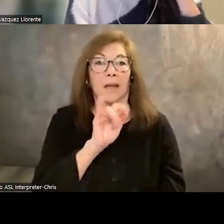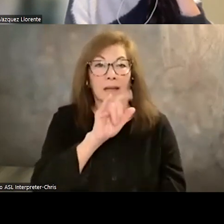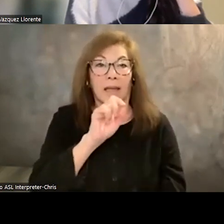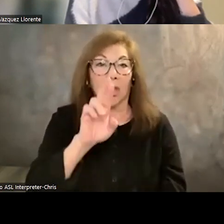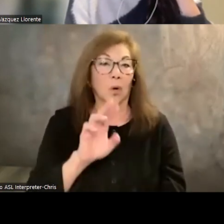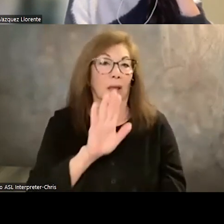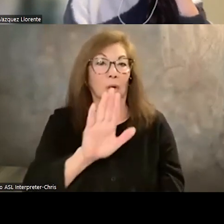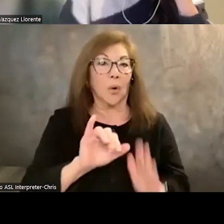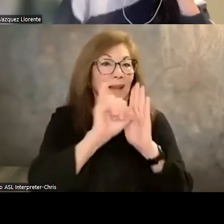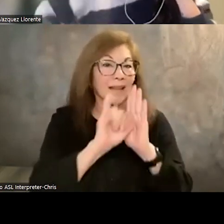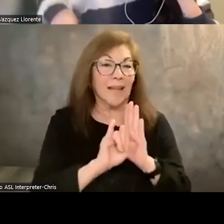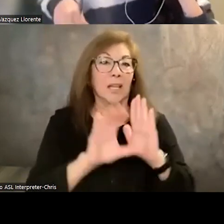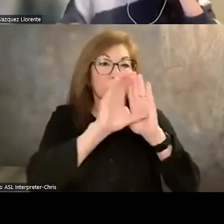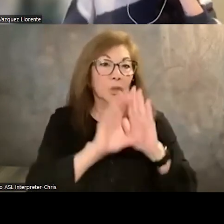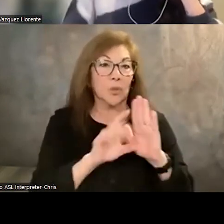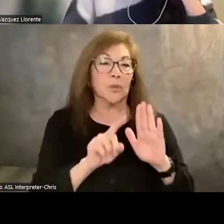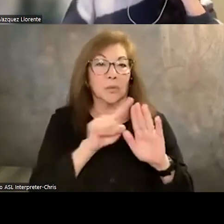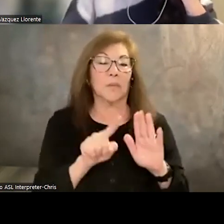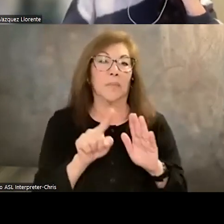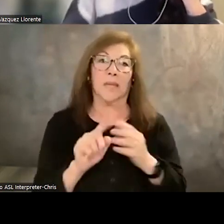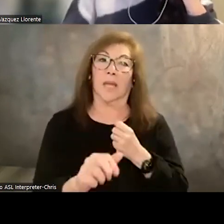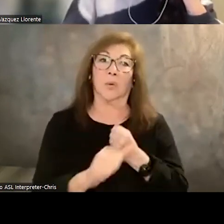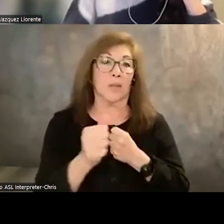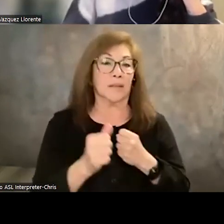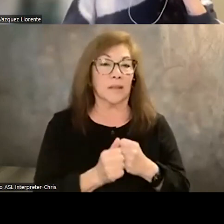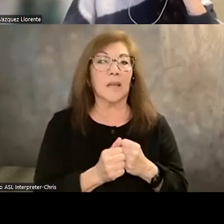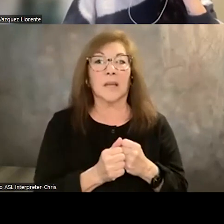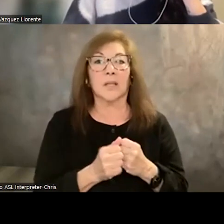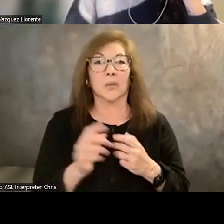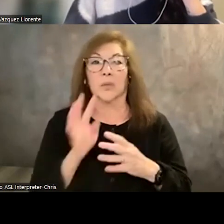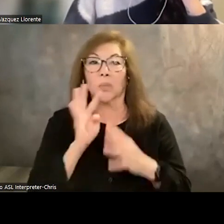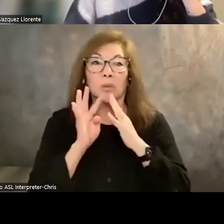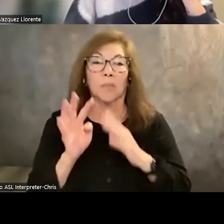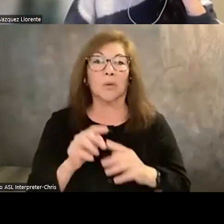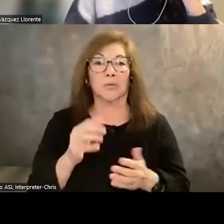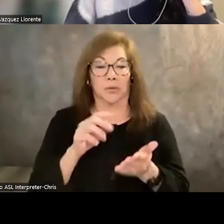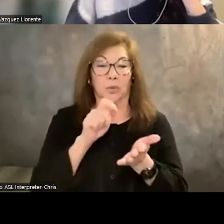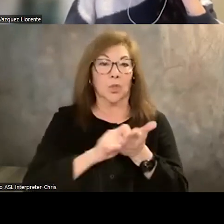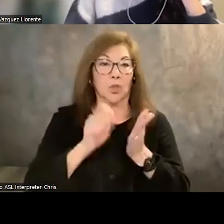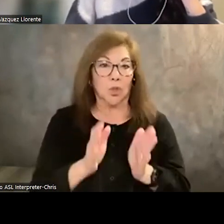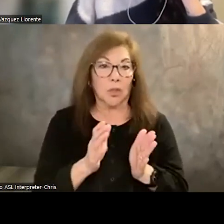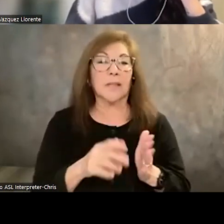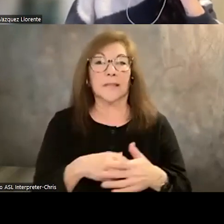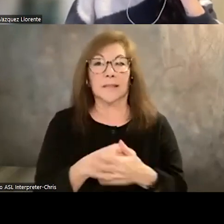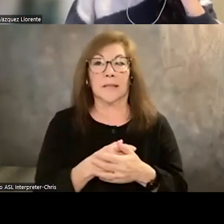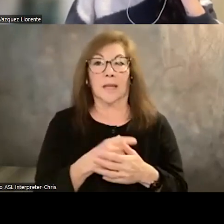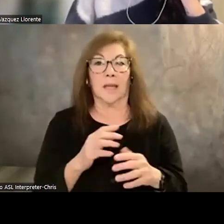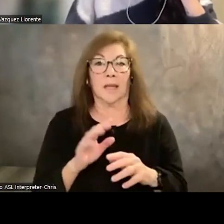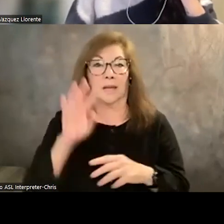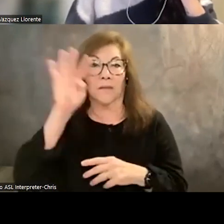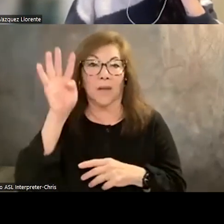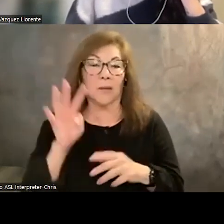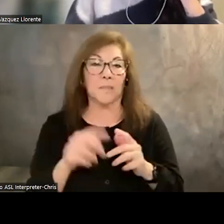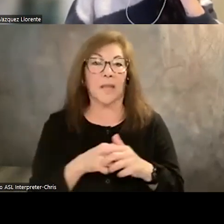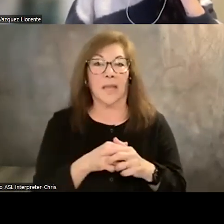her identity would be risked. So we went through, spoke to a bunch of journalists and developed a incredibly complex process of